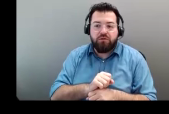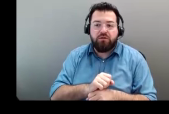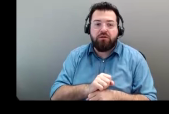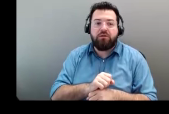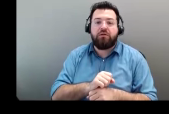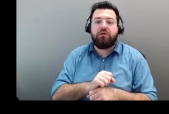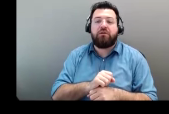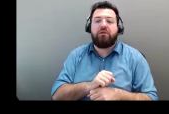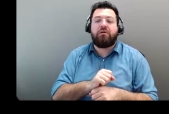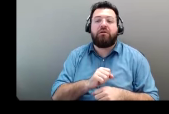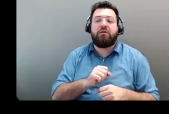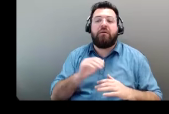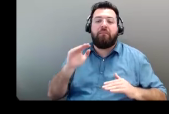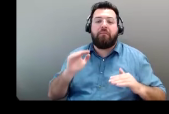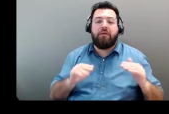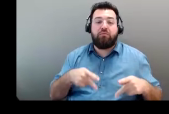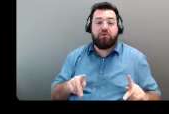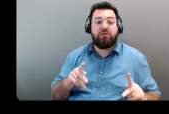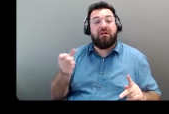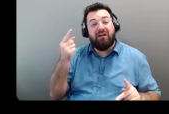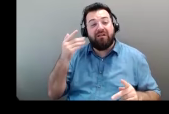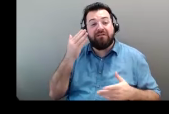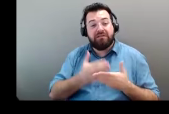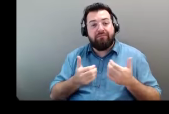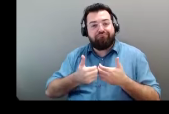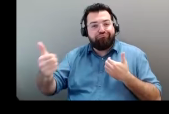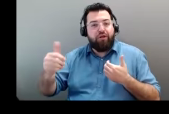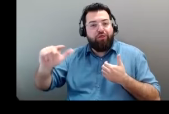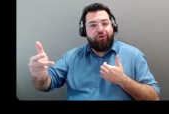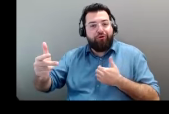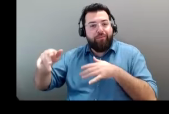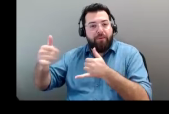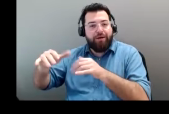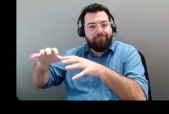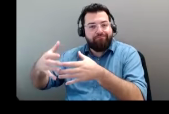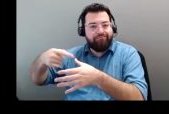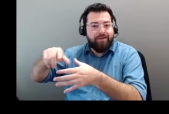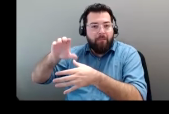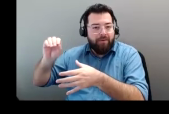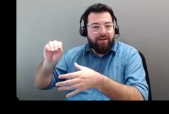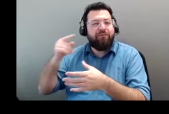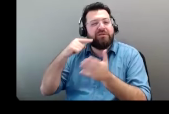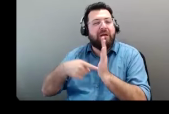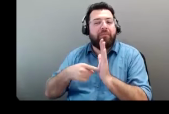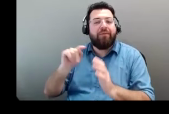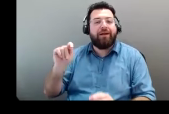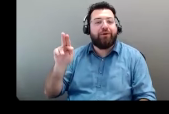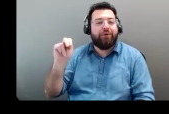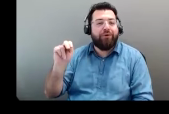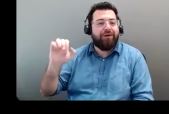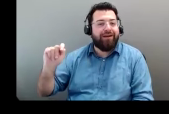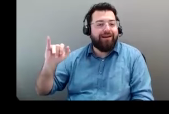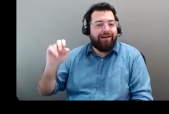that we have like these third-party tools. I know somebody in the chat posted it earlier where it's like Turnitin, but Turnitin